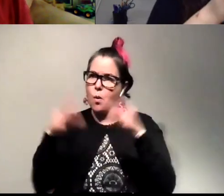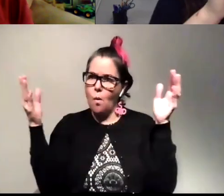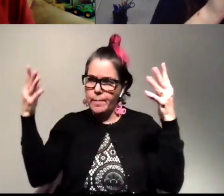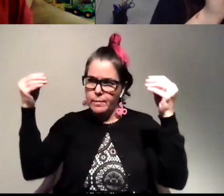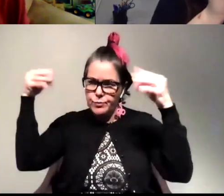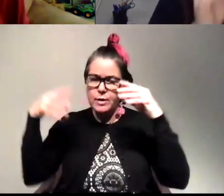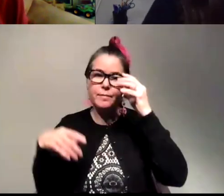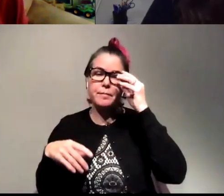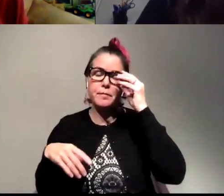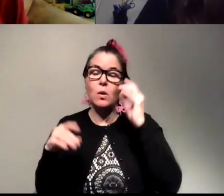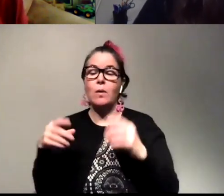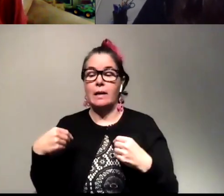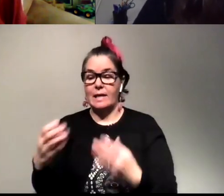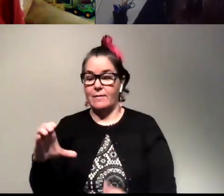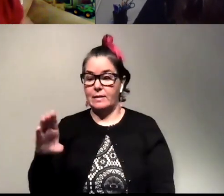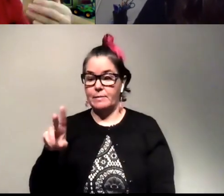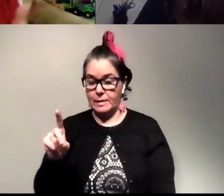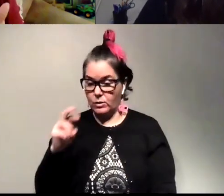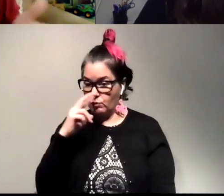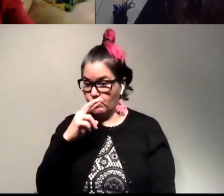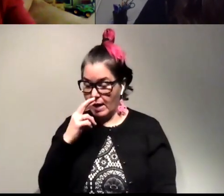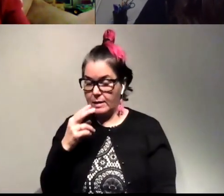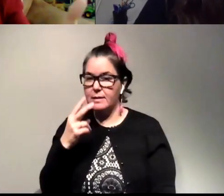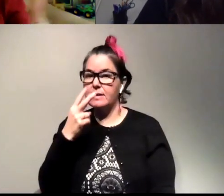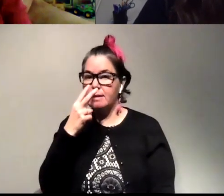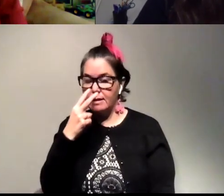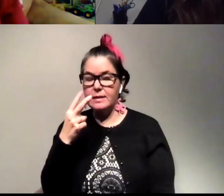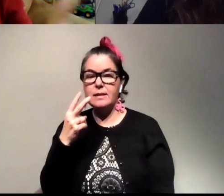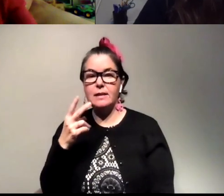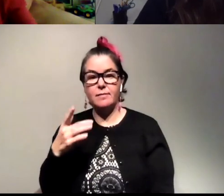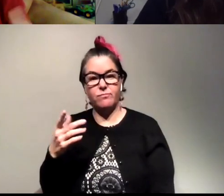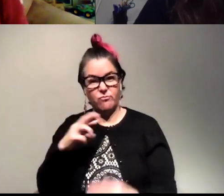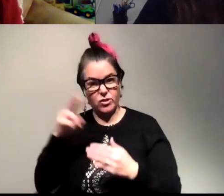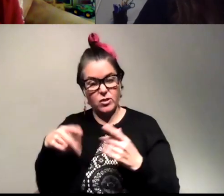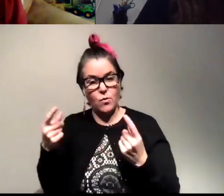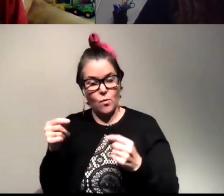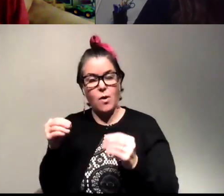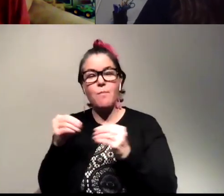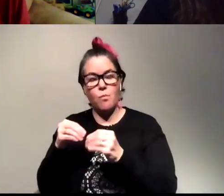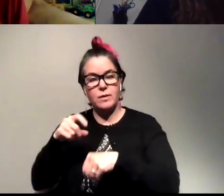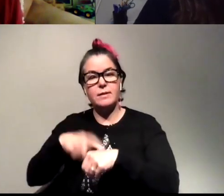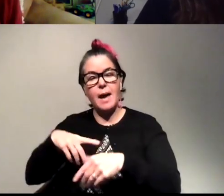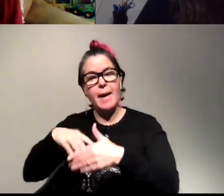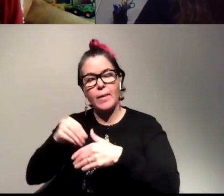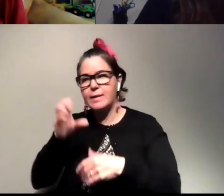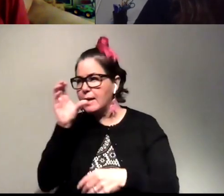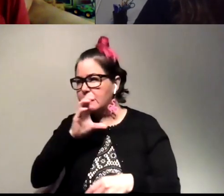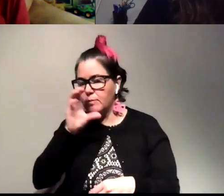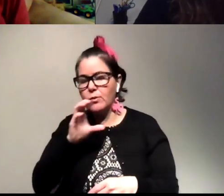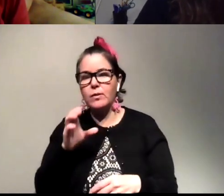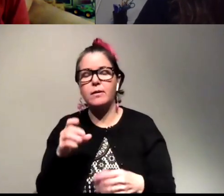give CBD to rats and actually see that they will spend more time going out and exploring. So those are the kinds